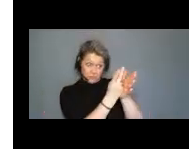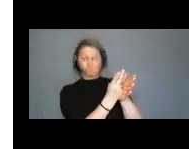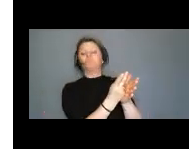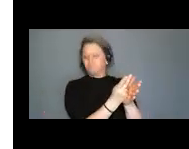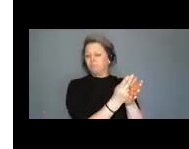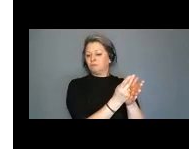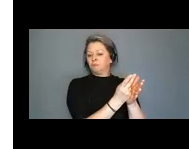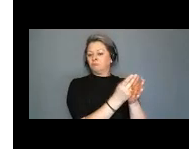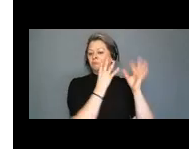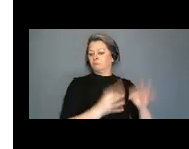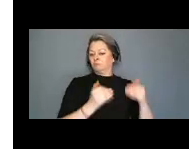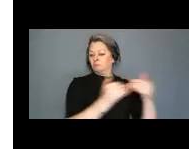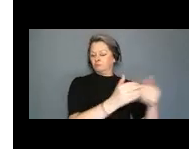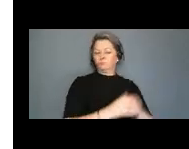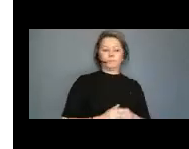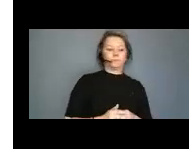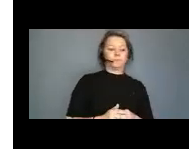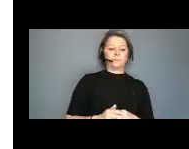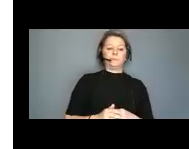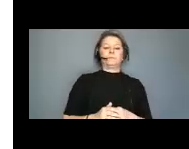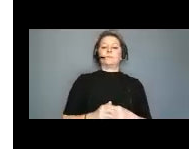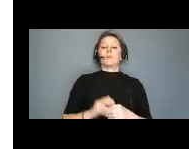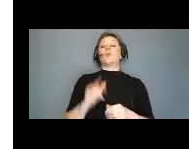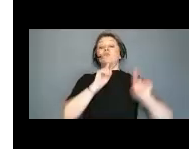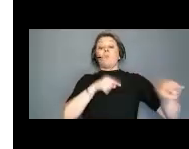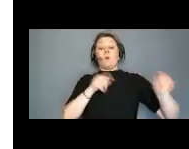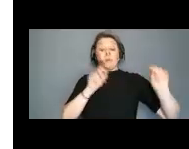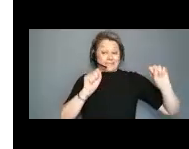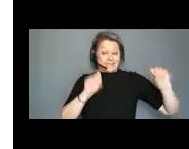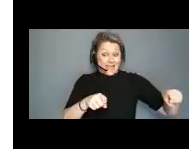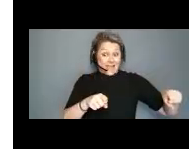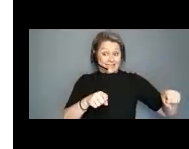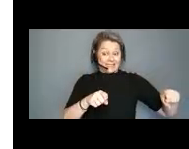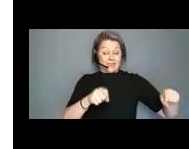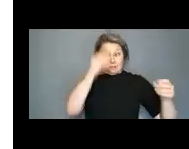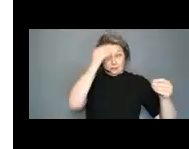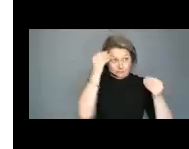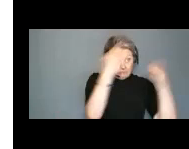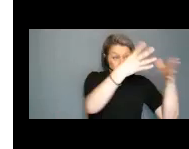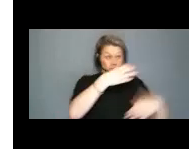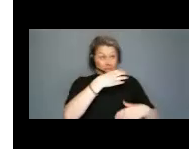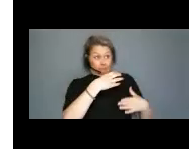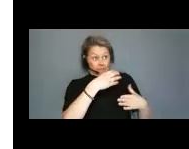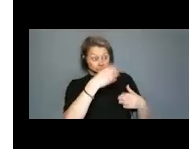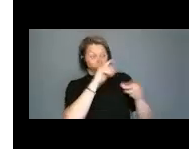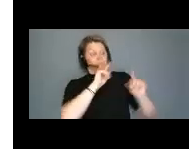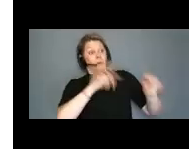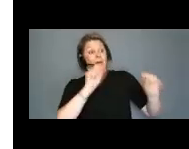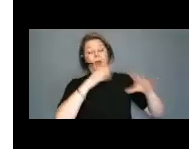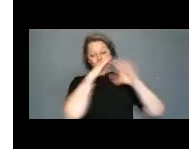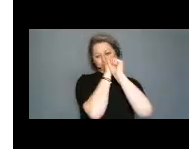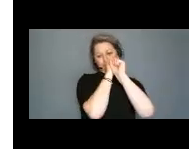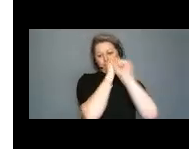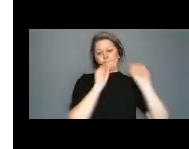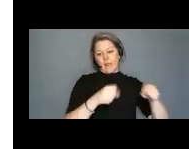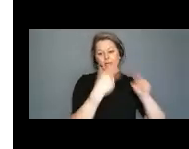And helpful to note as well, folks, that reports can be provided confidentially. So if contact information is provided, all